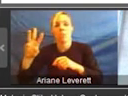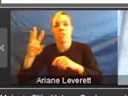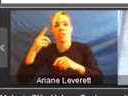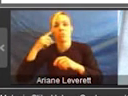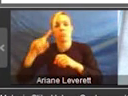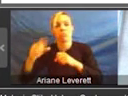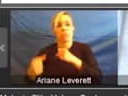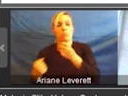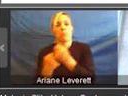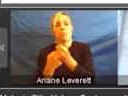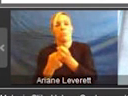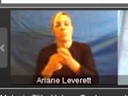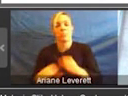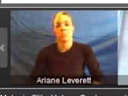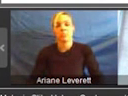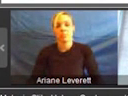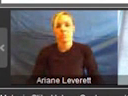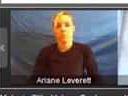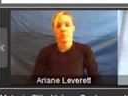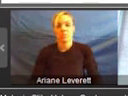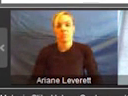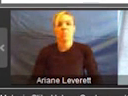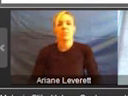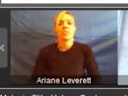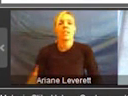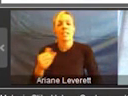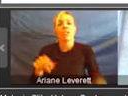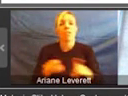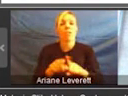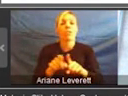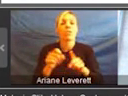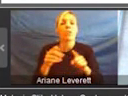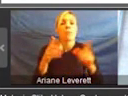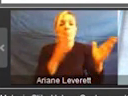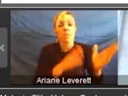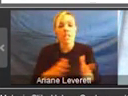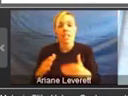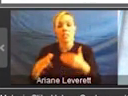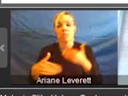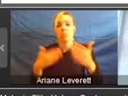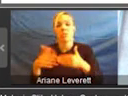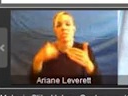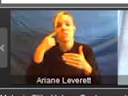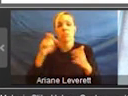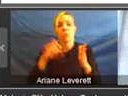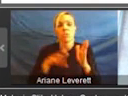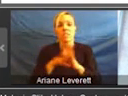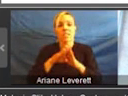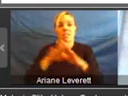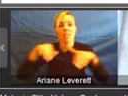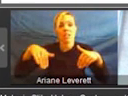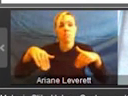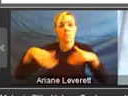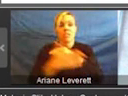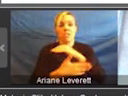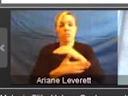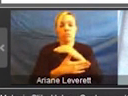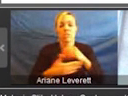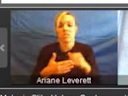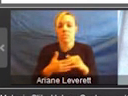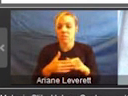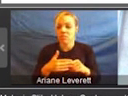important to take into consideration in a planning process in the development context, because of restricted